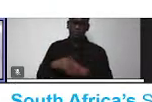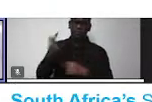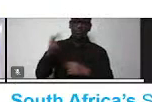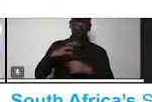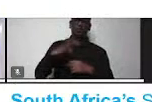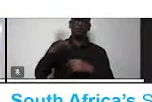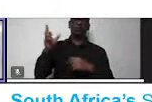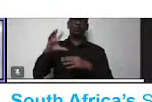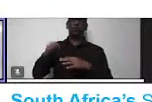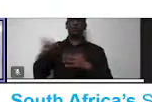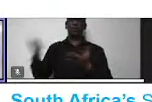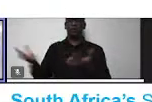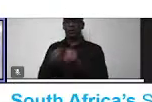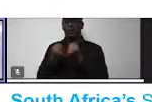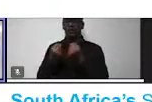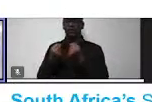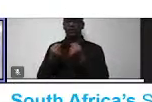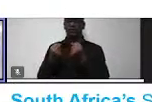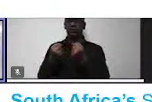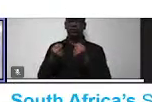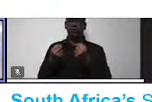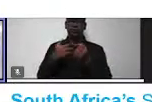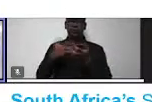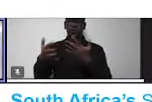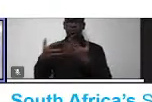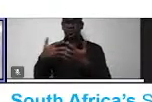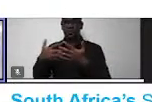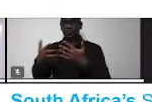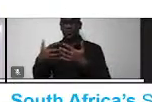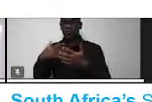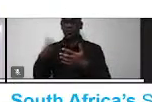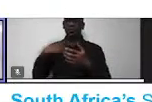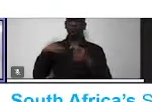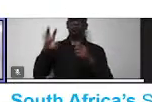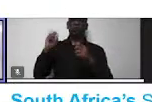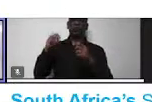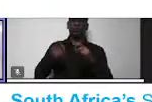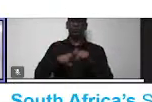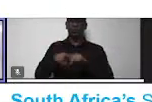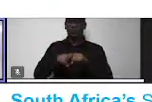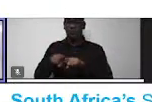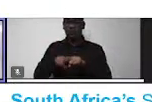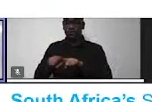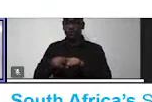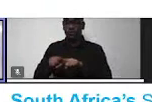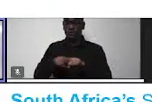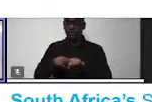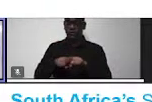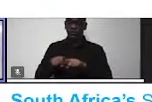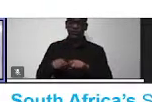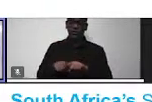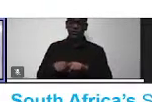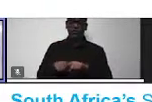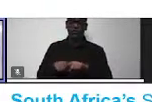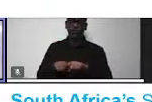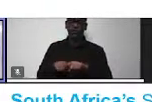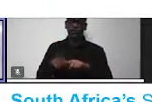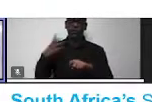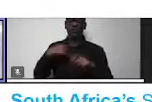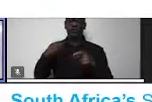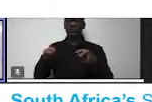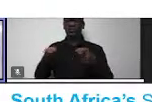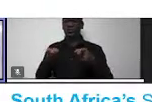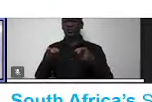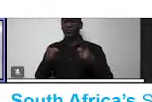source inputs at a competitive rate. I think one of the dangers when it comes to our